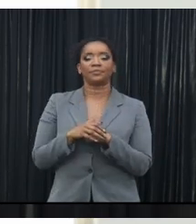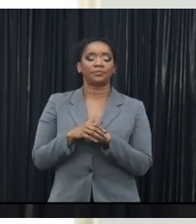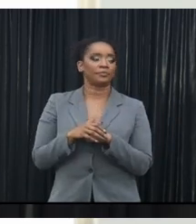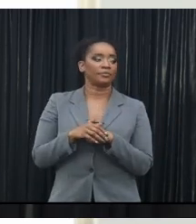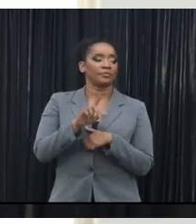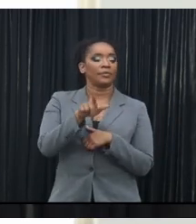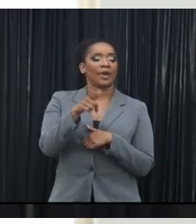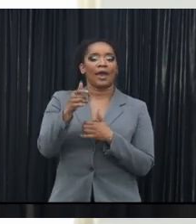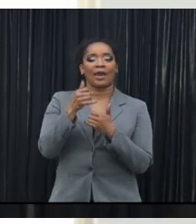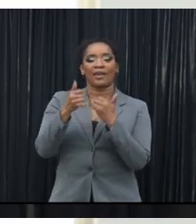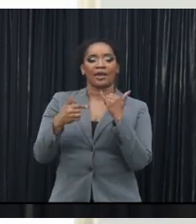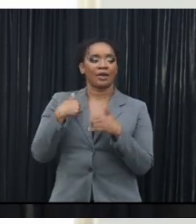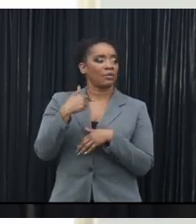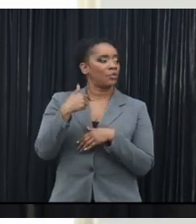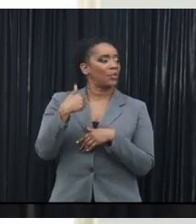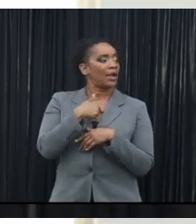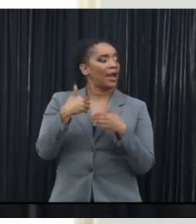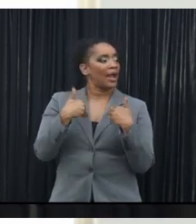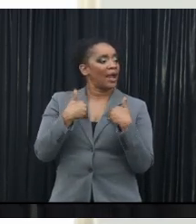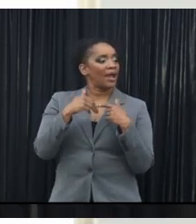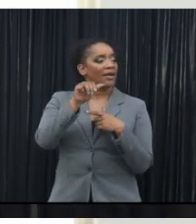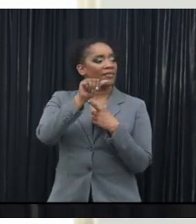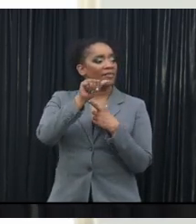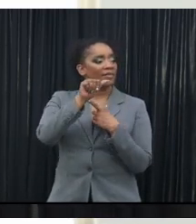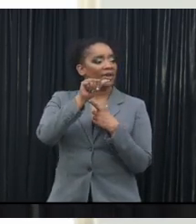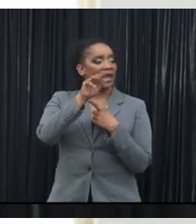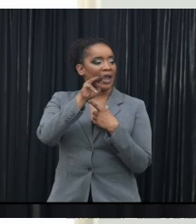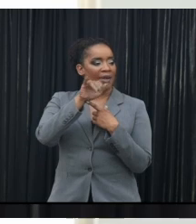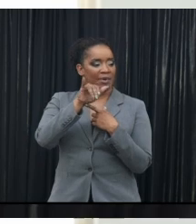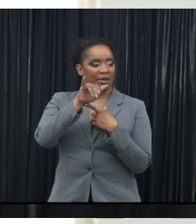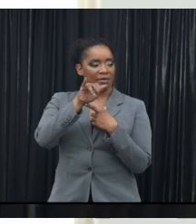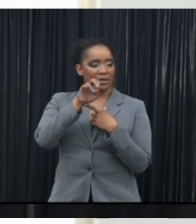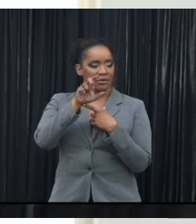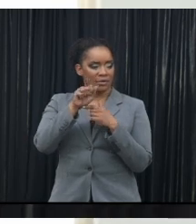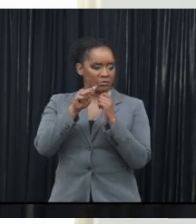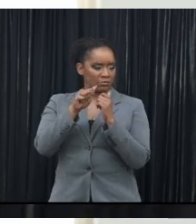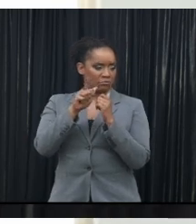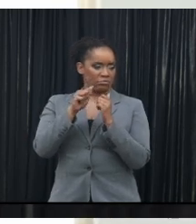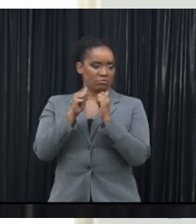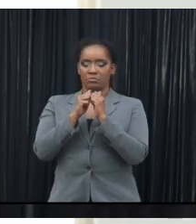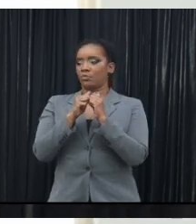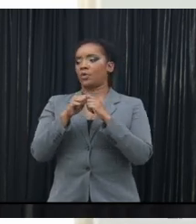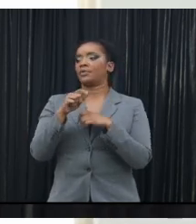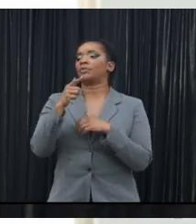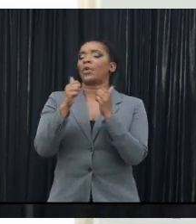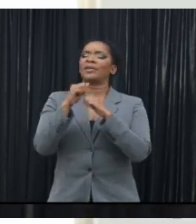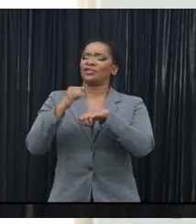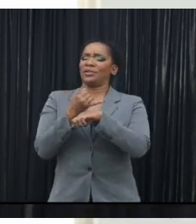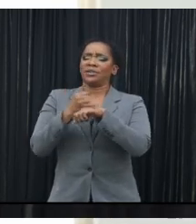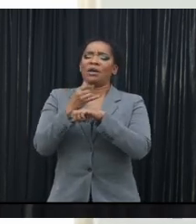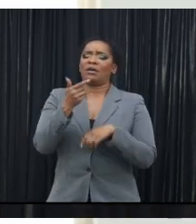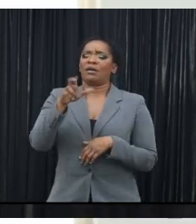And on the end, we have we have Jill Goss, who is the trustee with Leader Dogs for the Blind. And although you can't